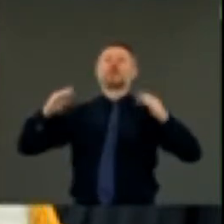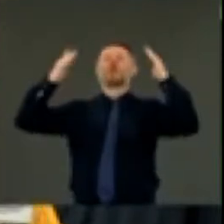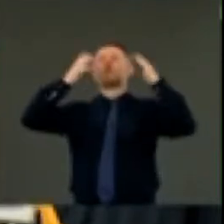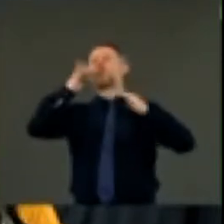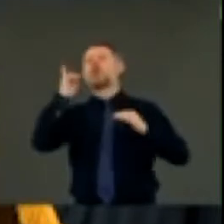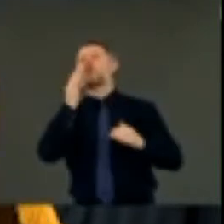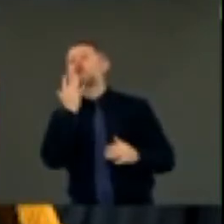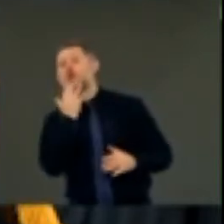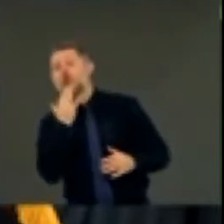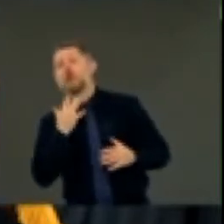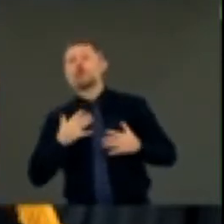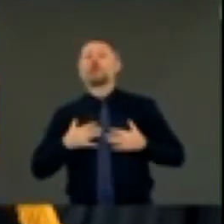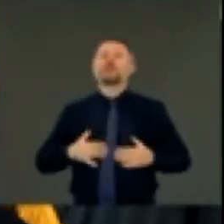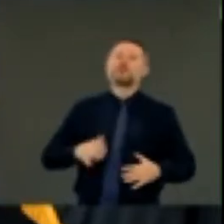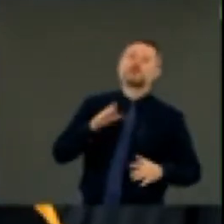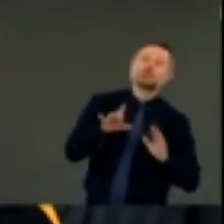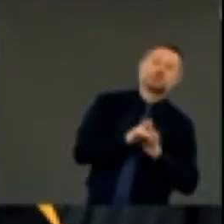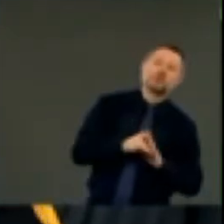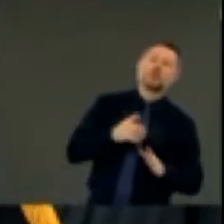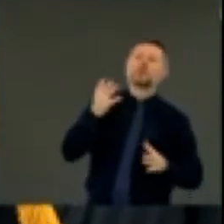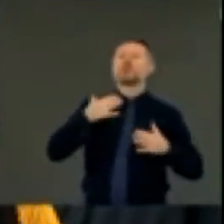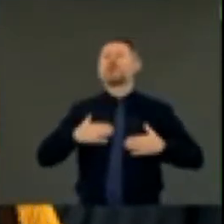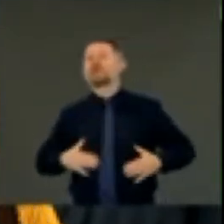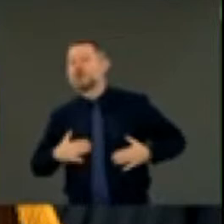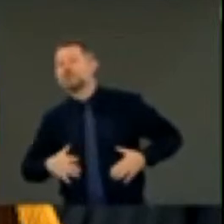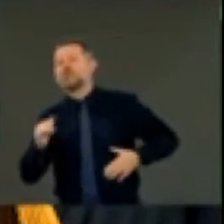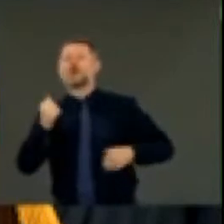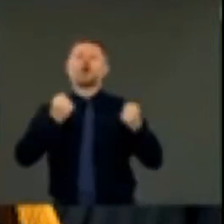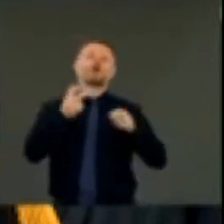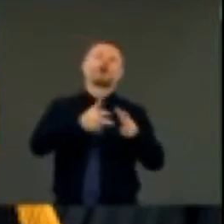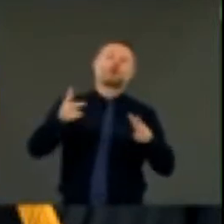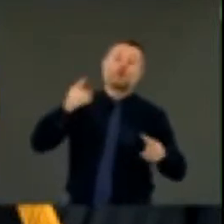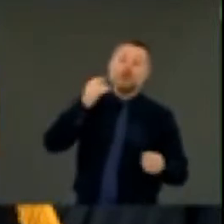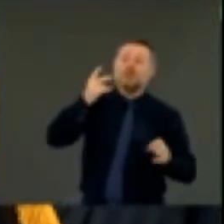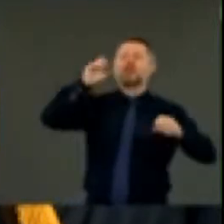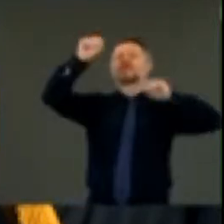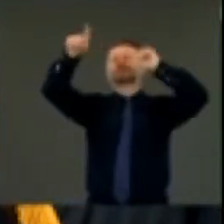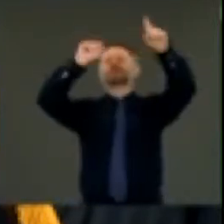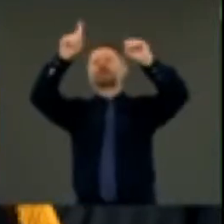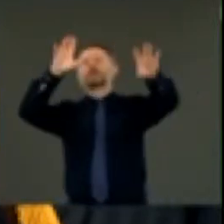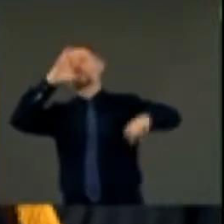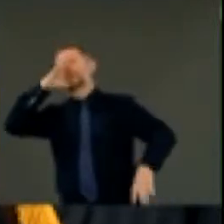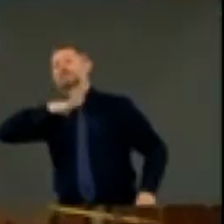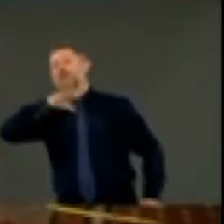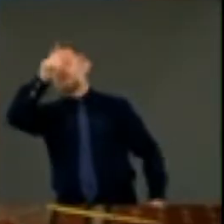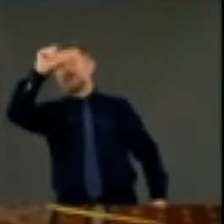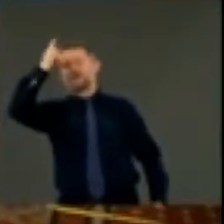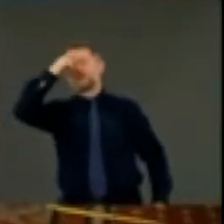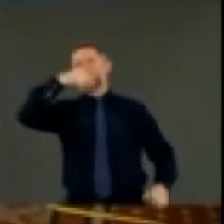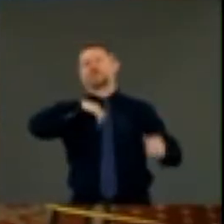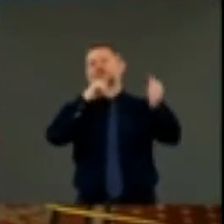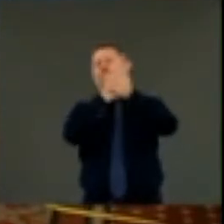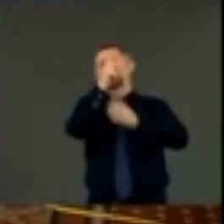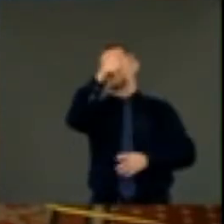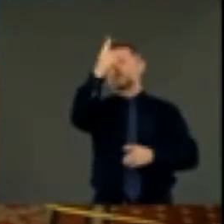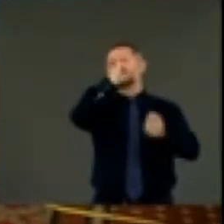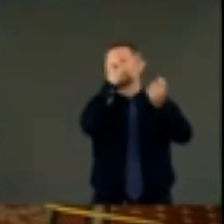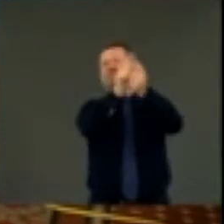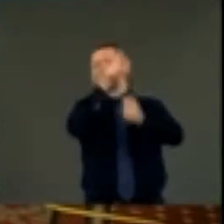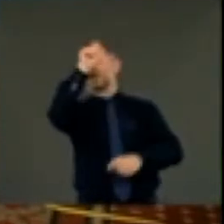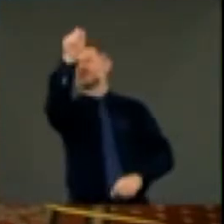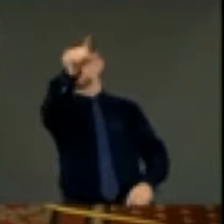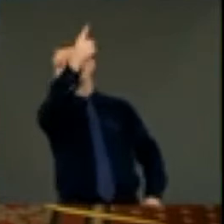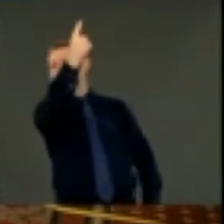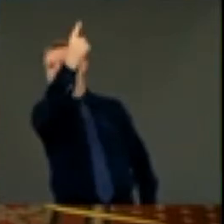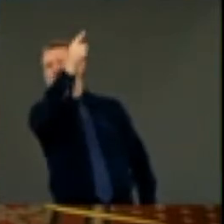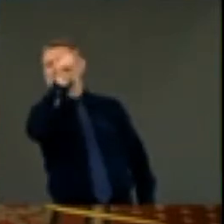cars, but start with the pillars. Specifically, no, Governor, Sure. I have a follow-up question question because I had a specific question about, are you going